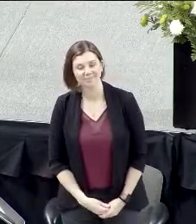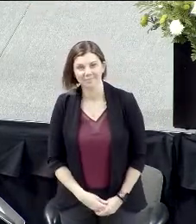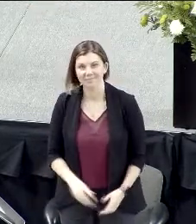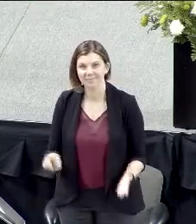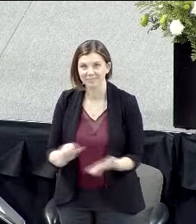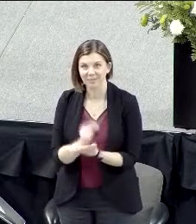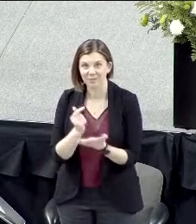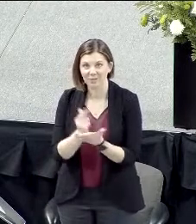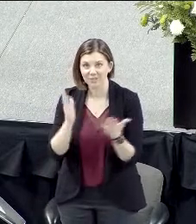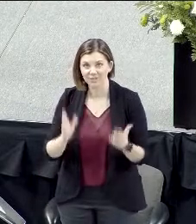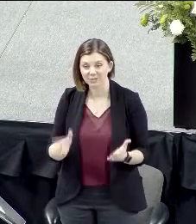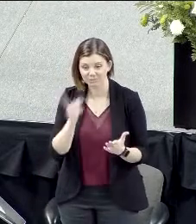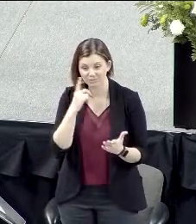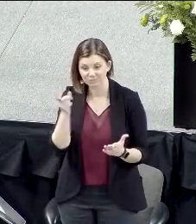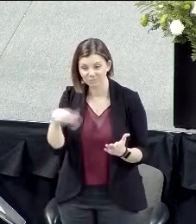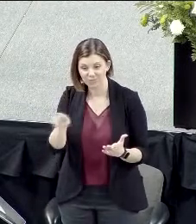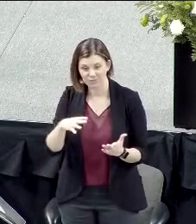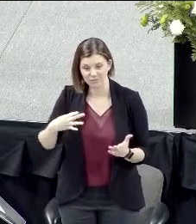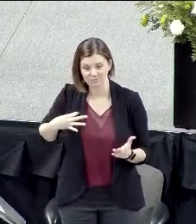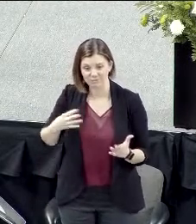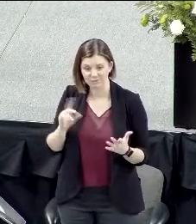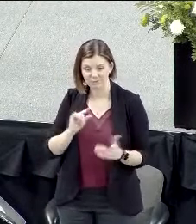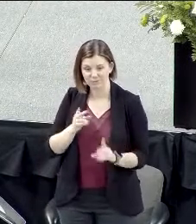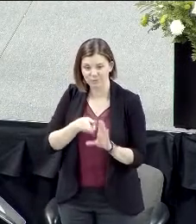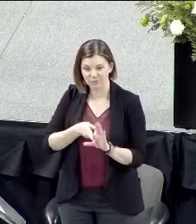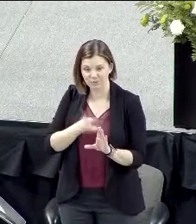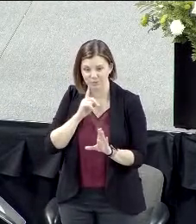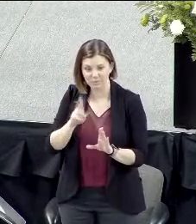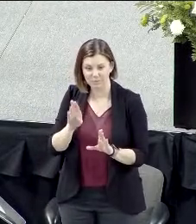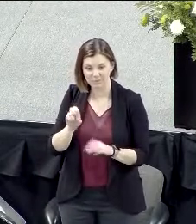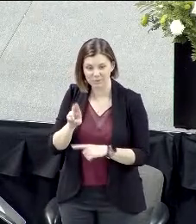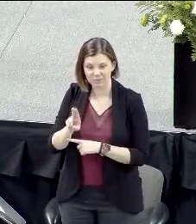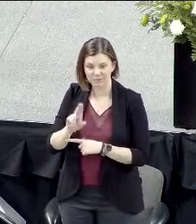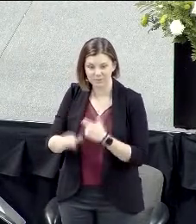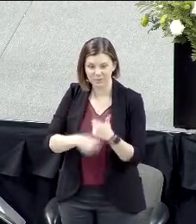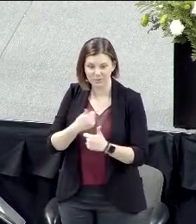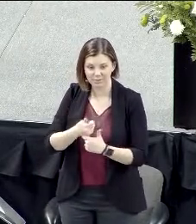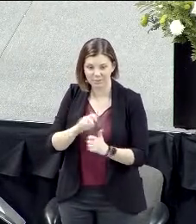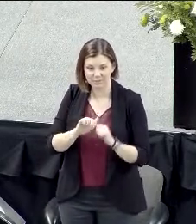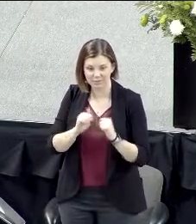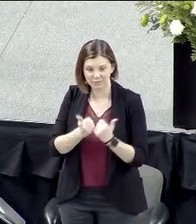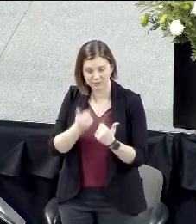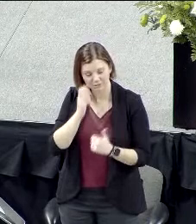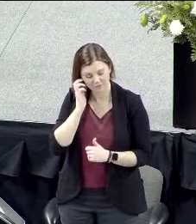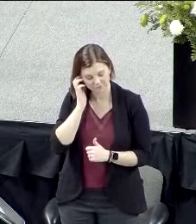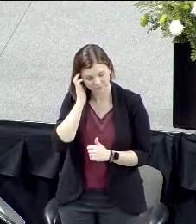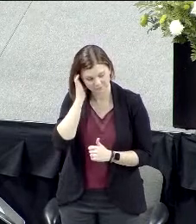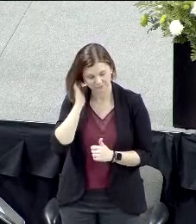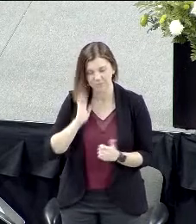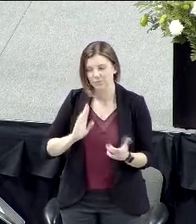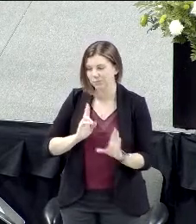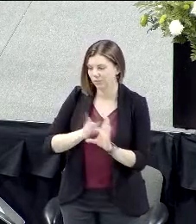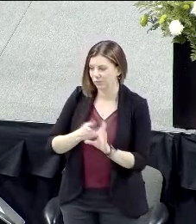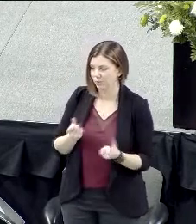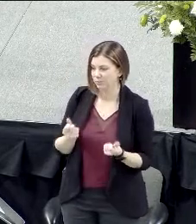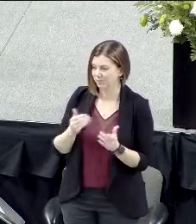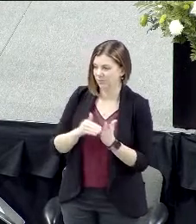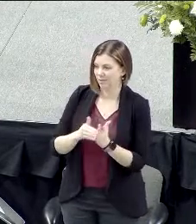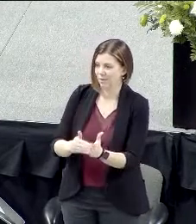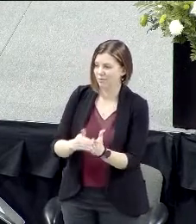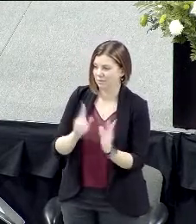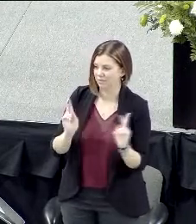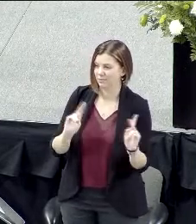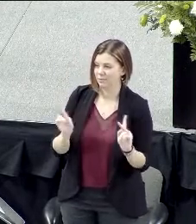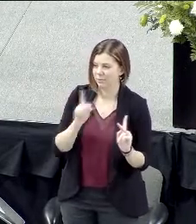Graduates, you are now eligible to join the BSU Alumni Association, joining the tens of thousands of Bemidji